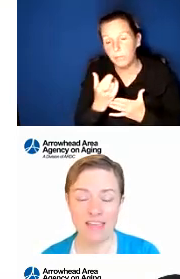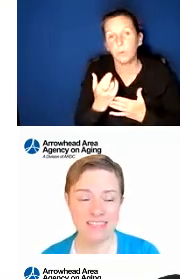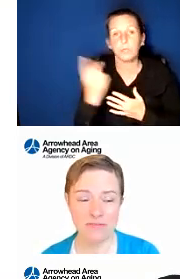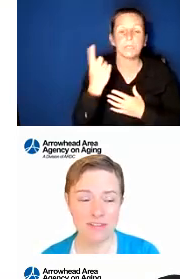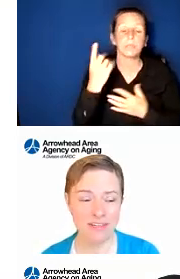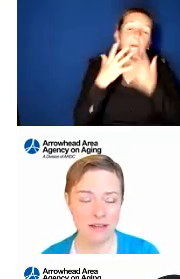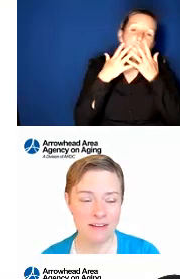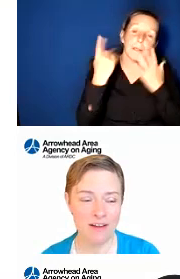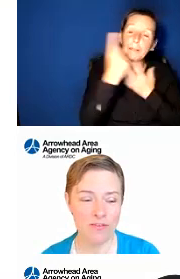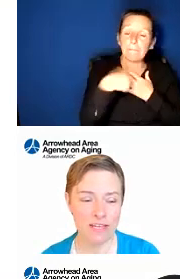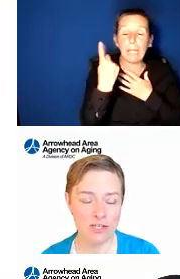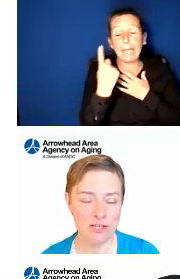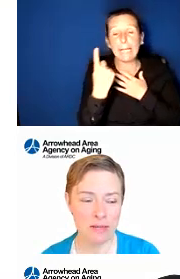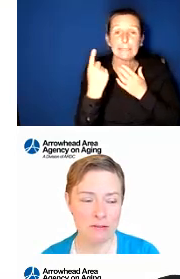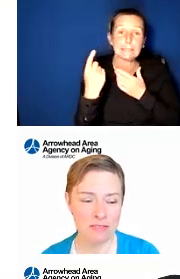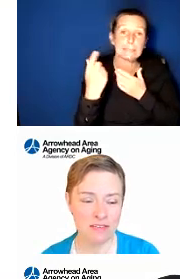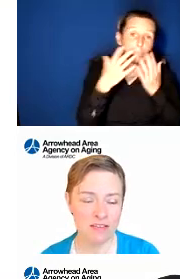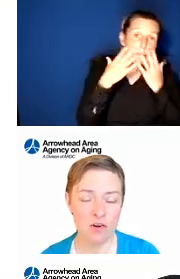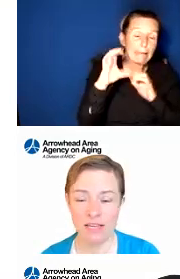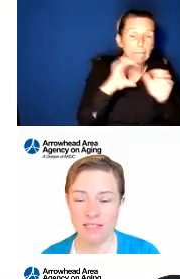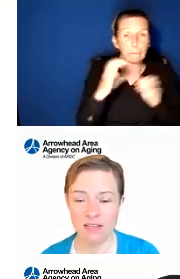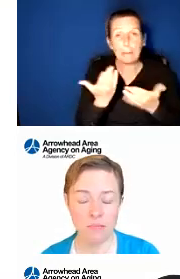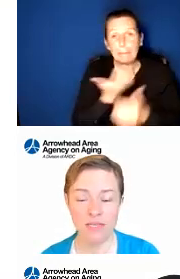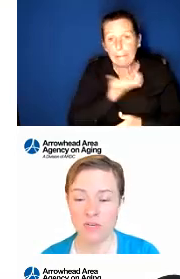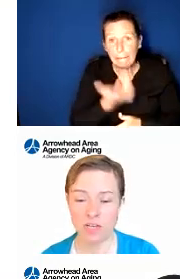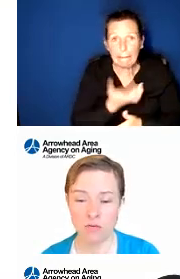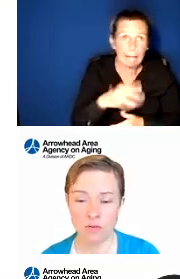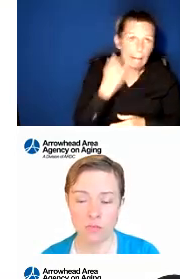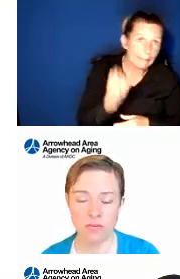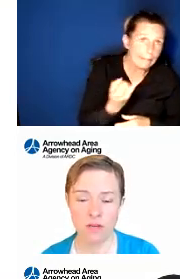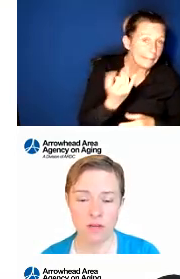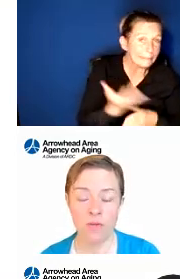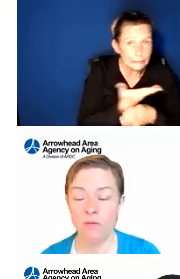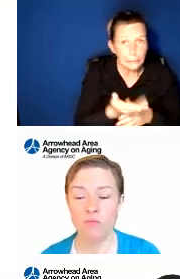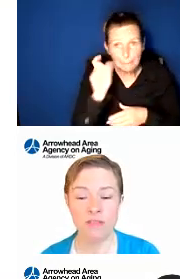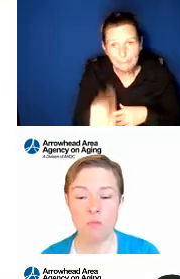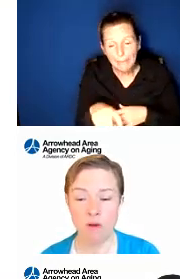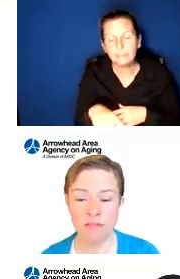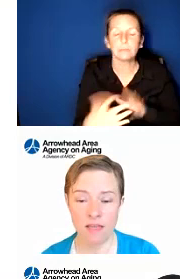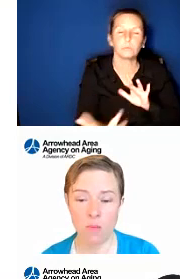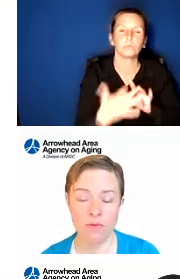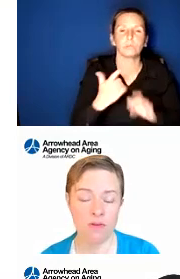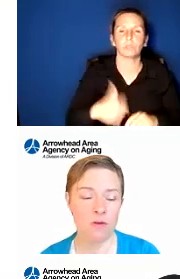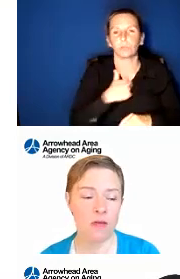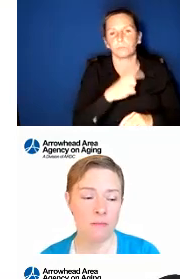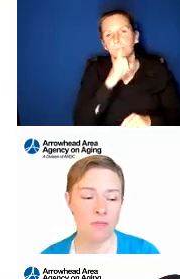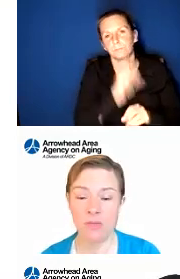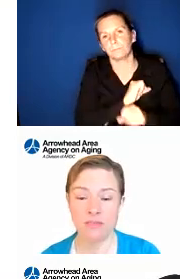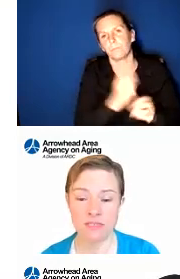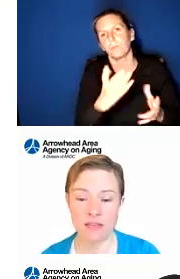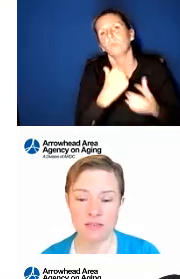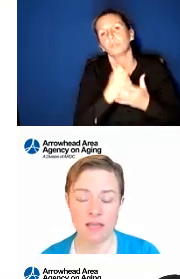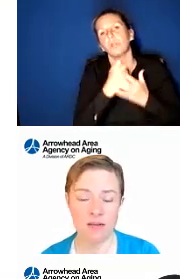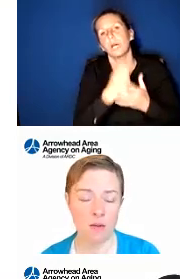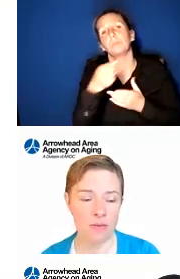friendly face, a friendly conversation about your idea, please reach out to us. We really want to help you be